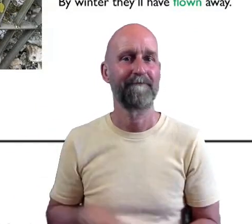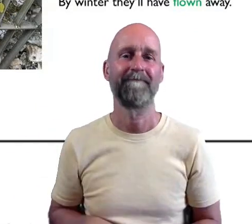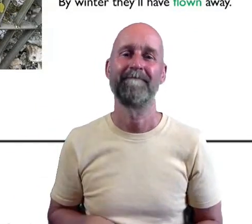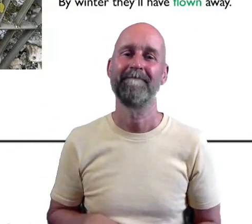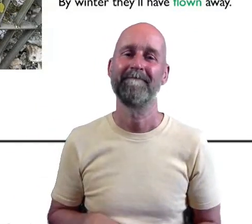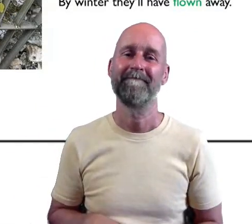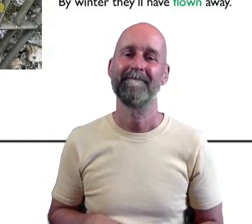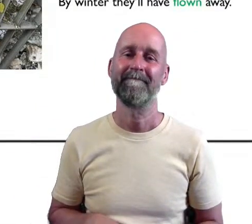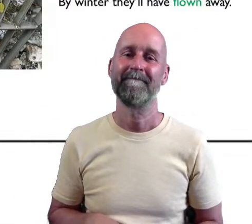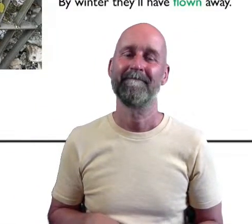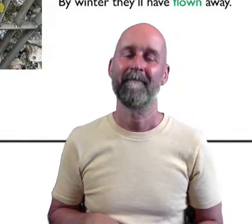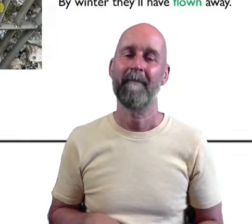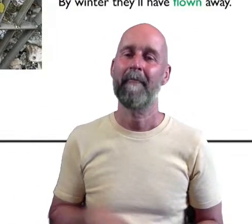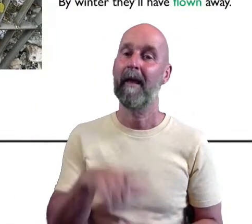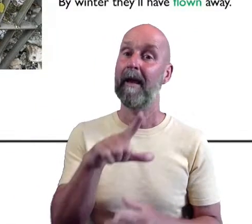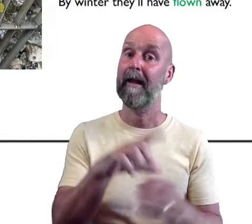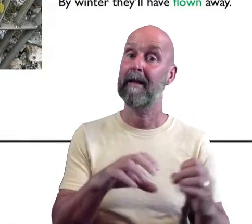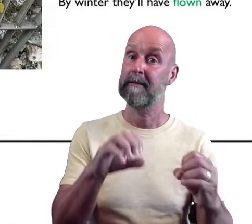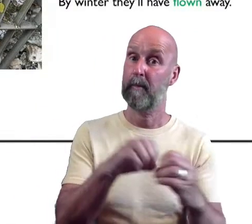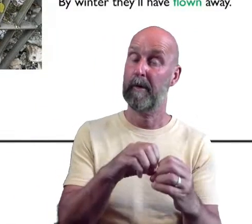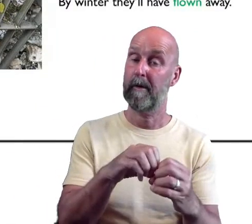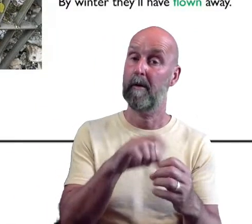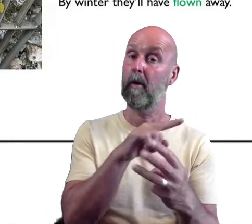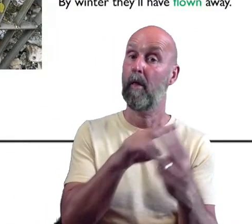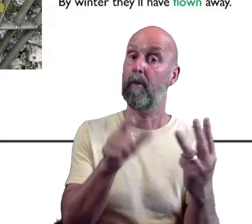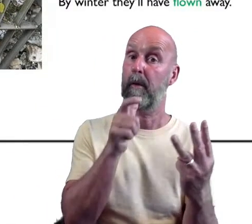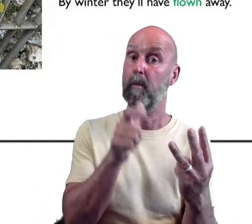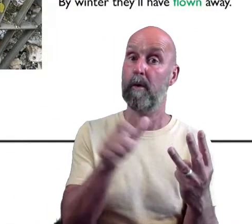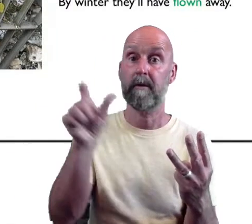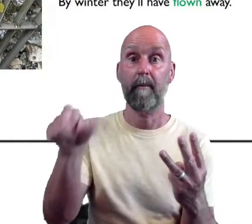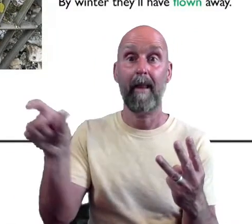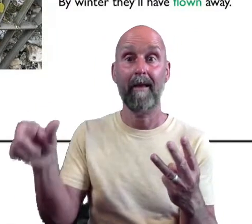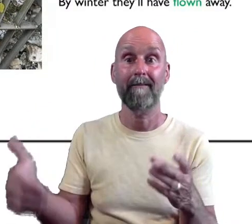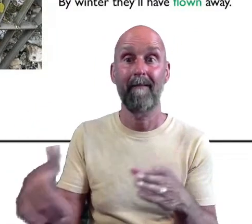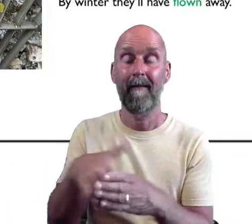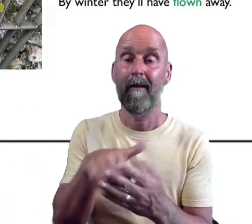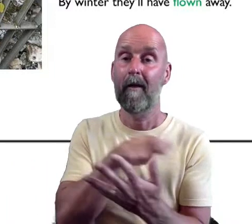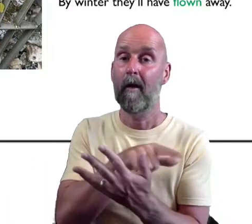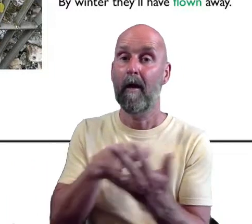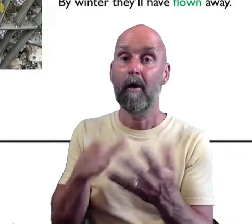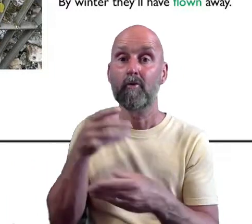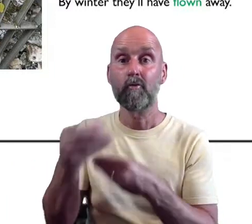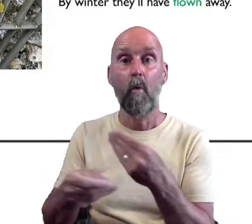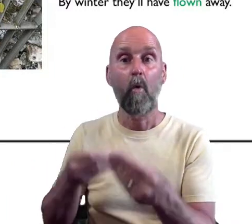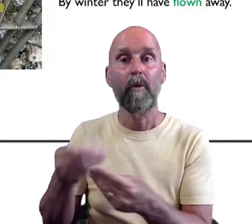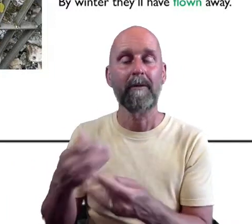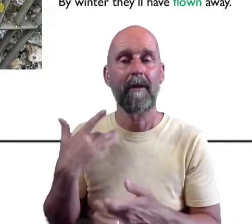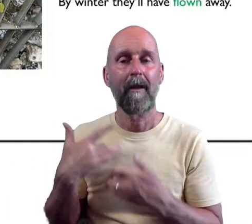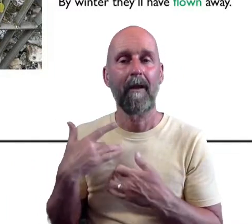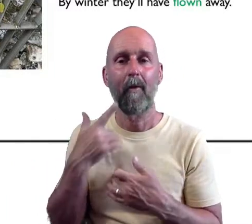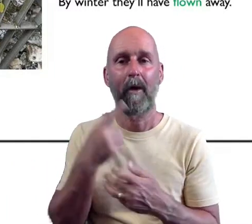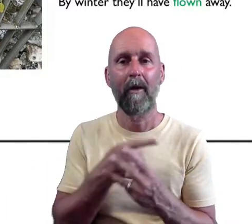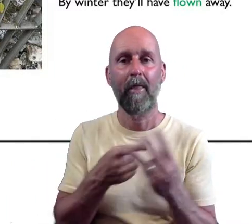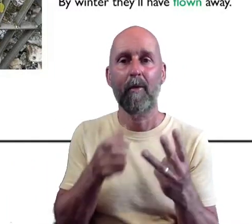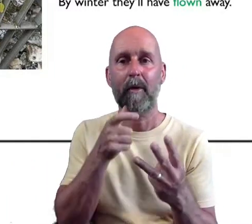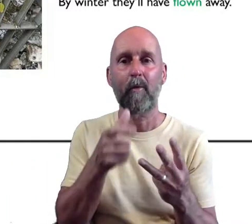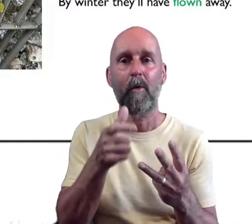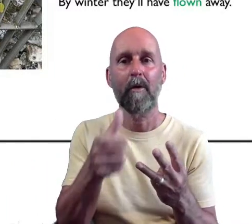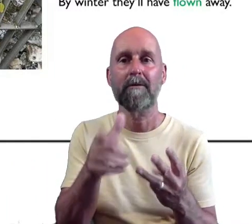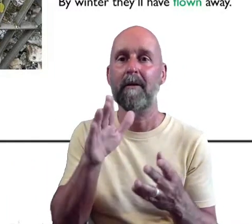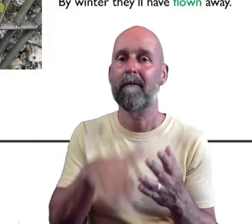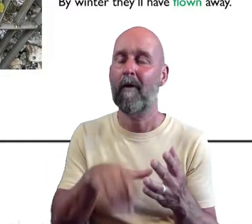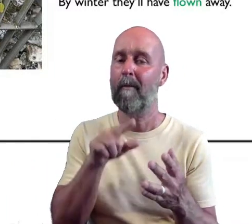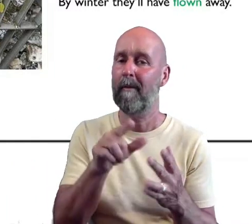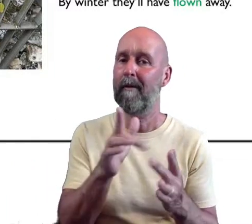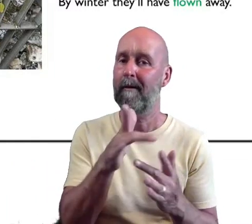So in Canterbury in 3 words, players that wrote stories really found inspiration in using the 3 words of the What 3 Words addresses.